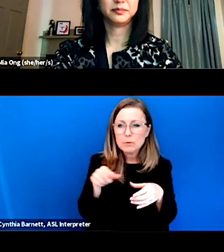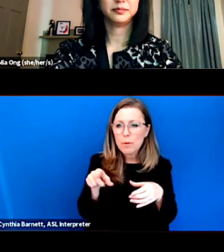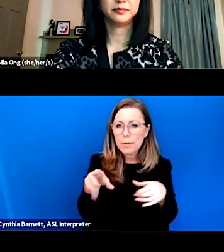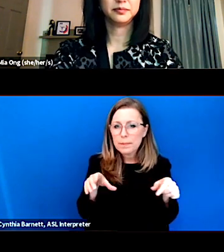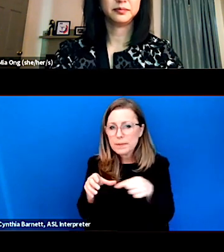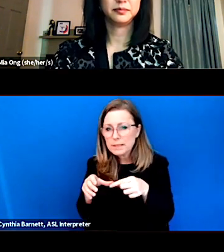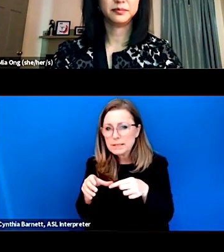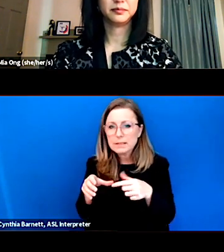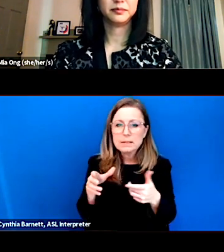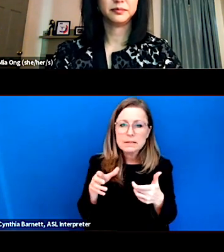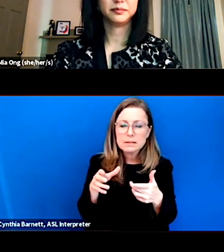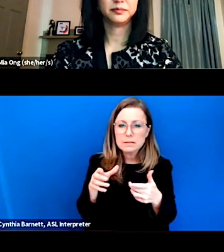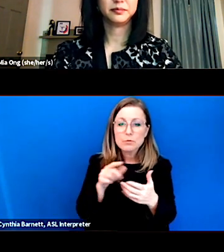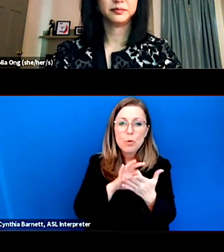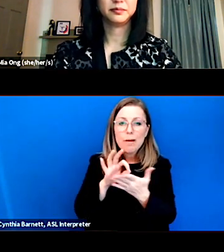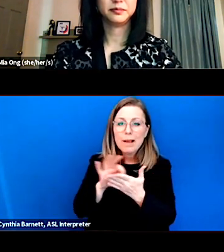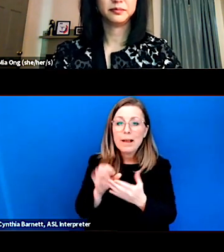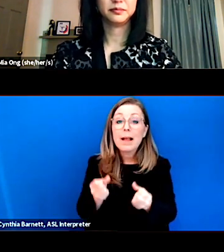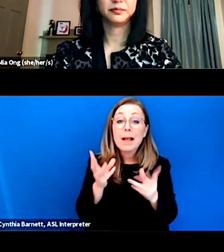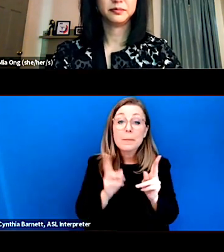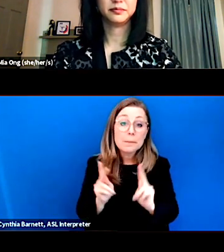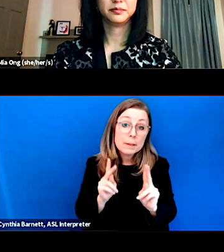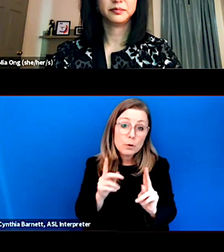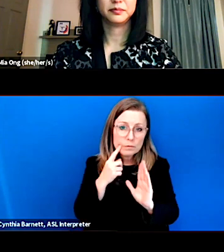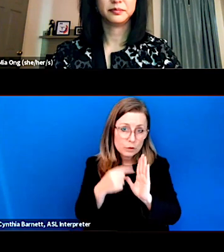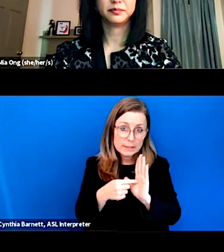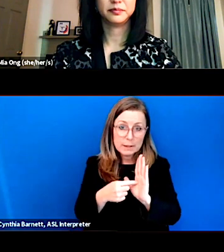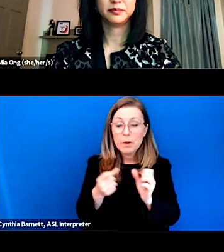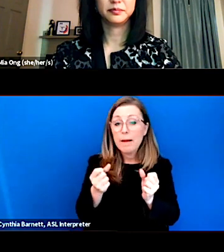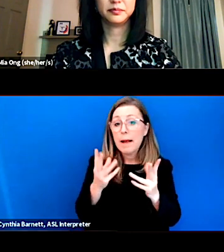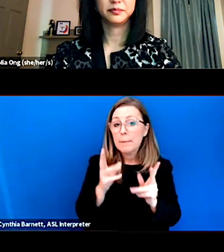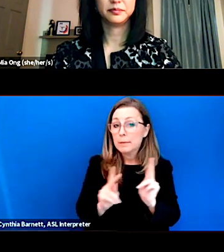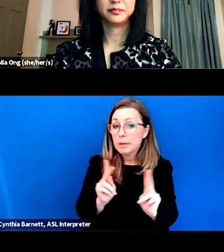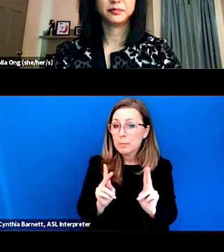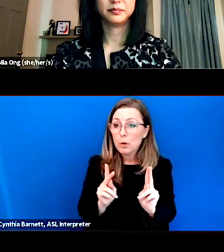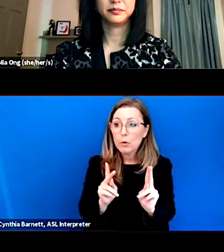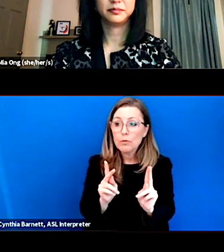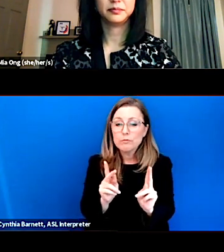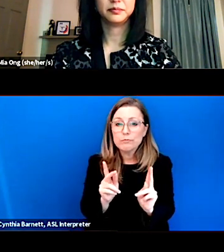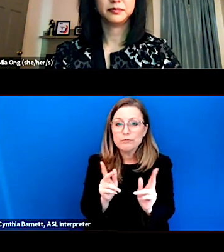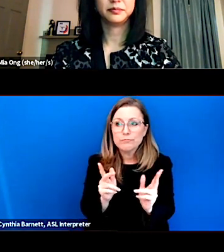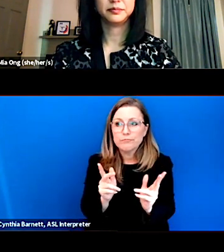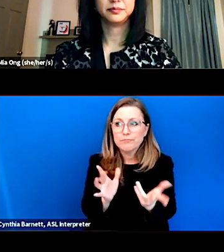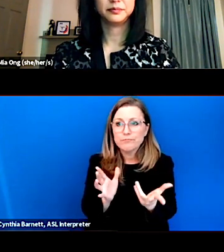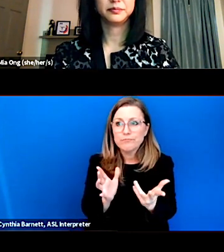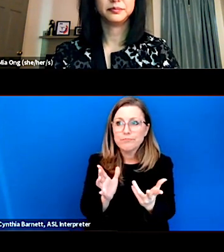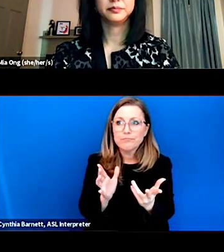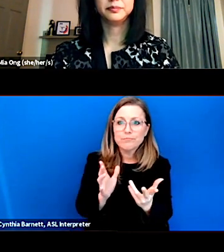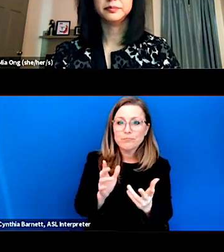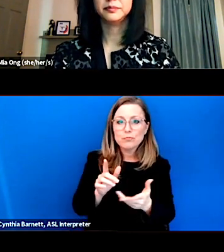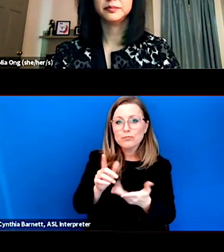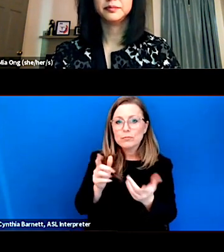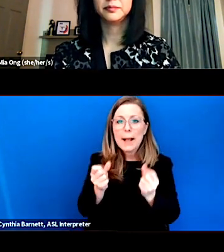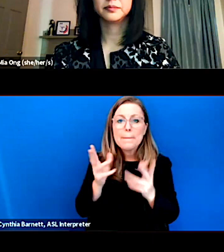you're counting how many people have talked about, I don't know, like persistence and success, and you lump